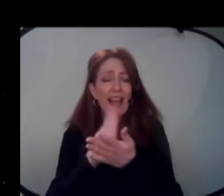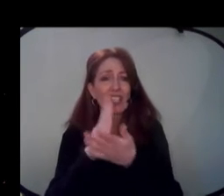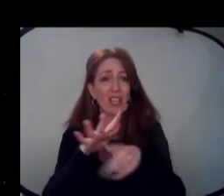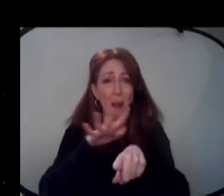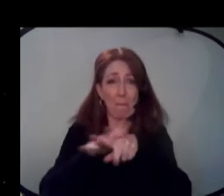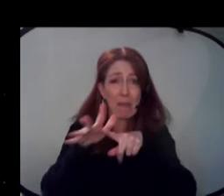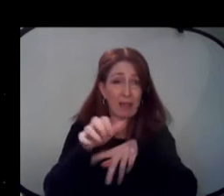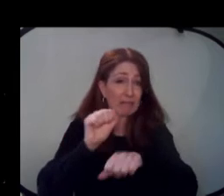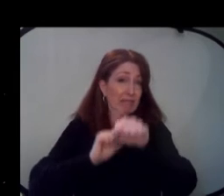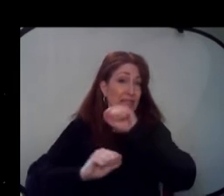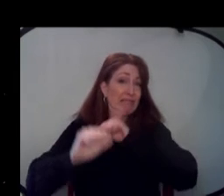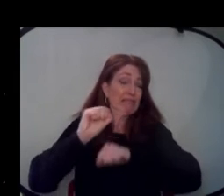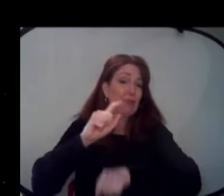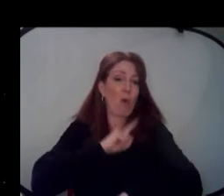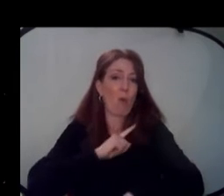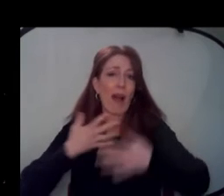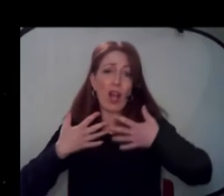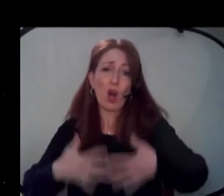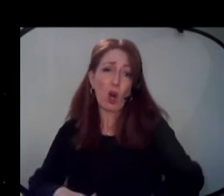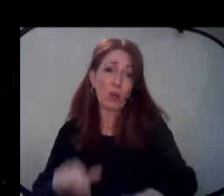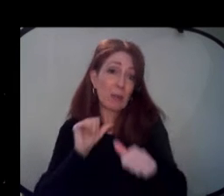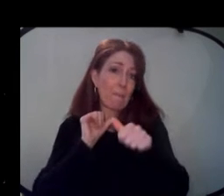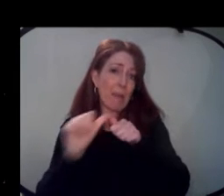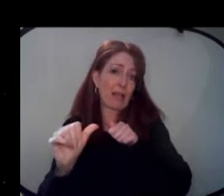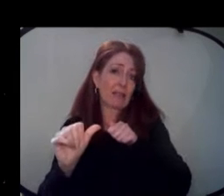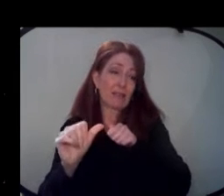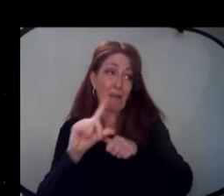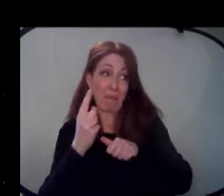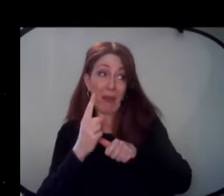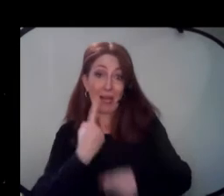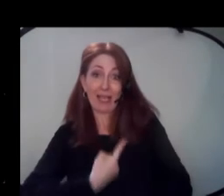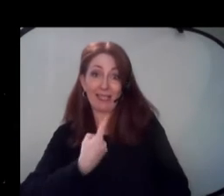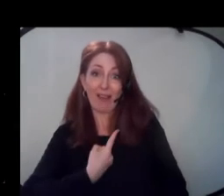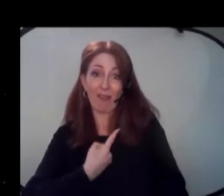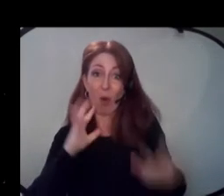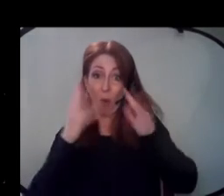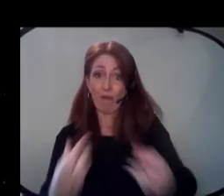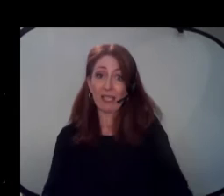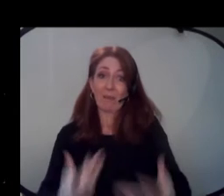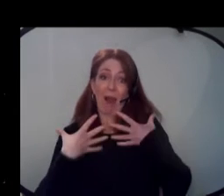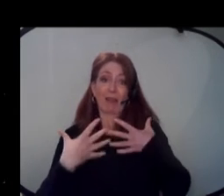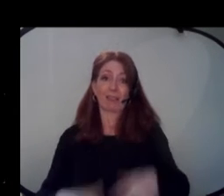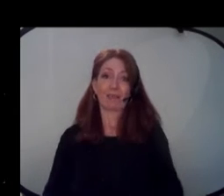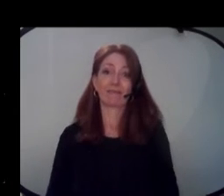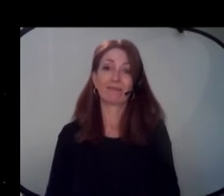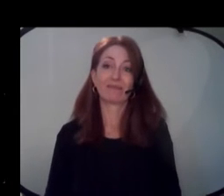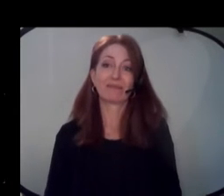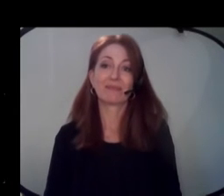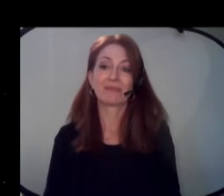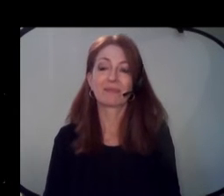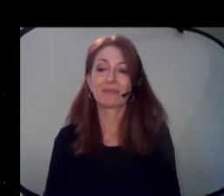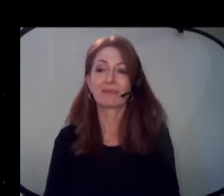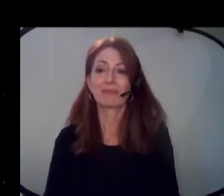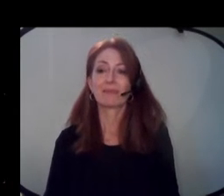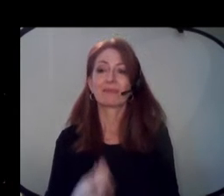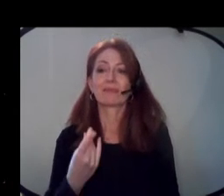very finest clothes on, and she may be concerned about the blood going on her dress. And this picture, the one